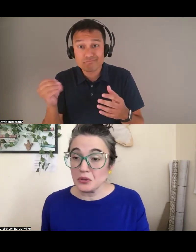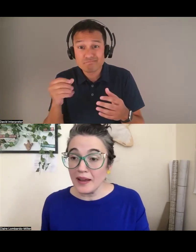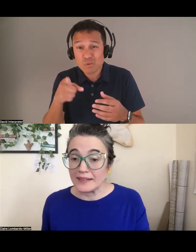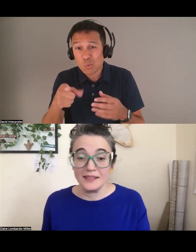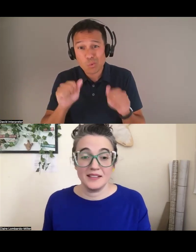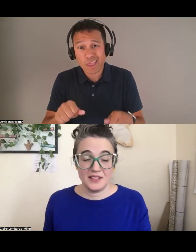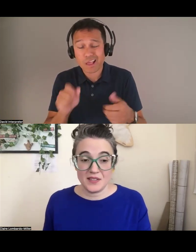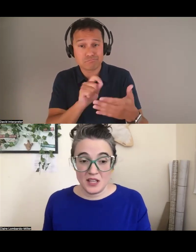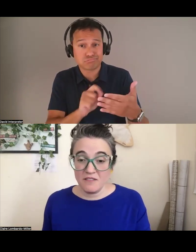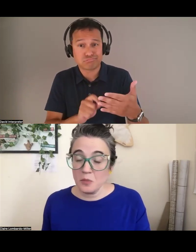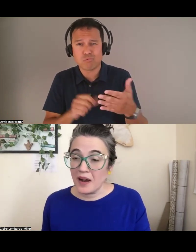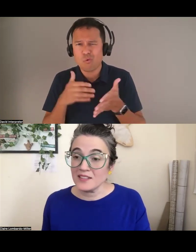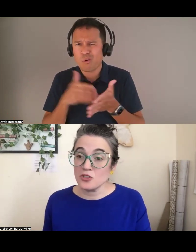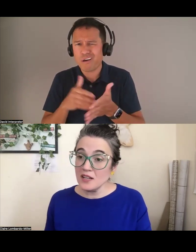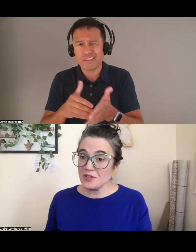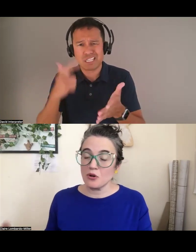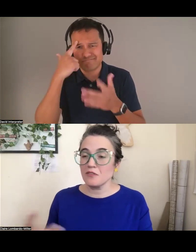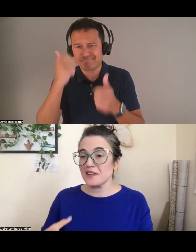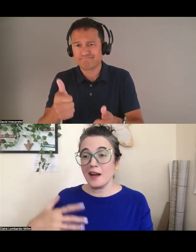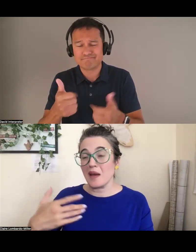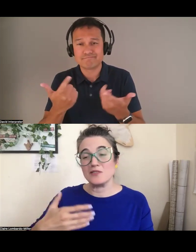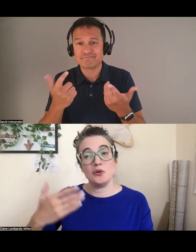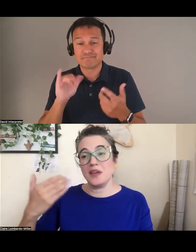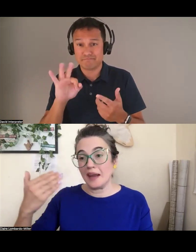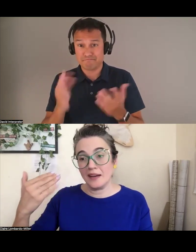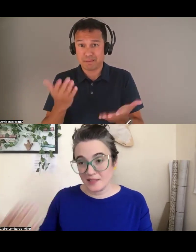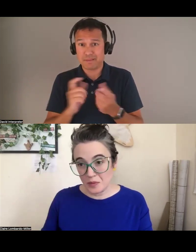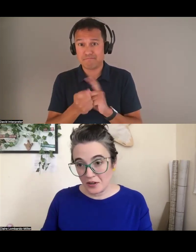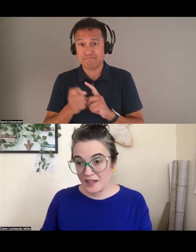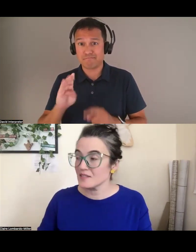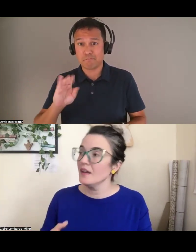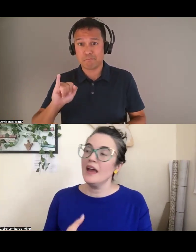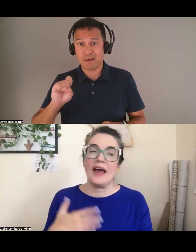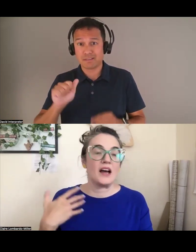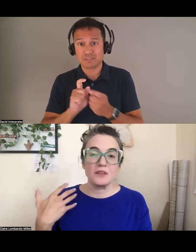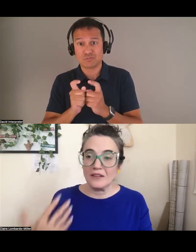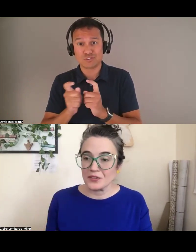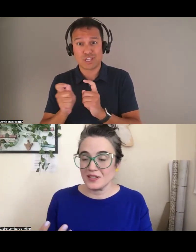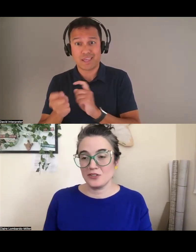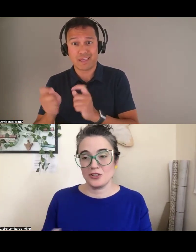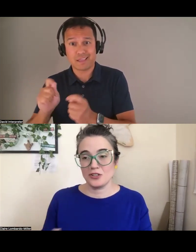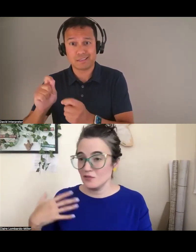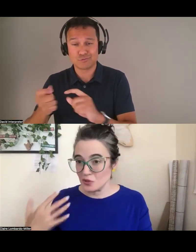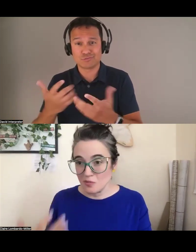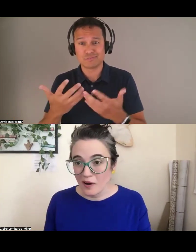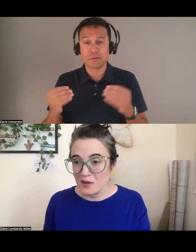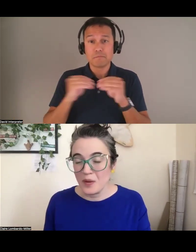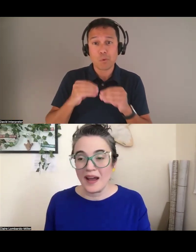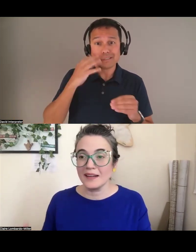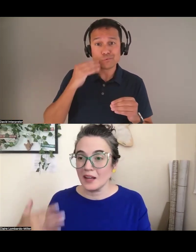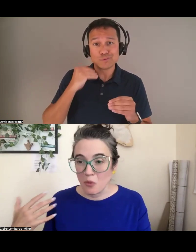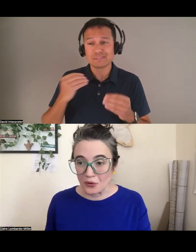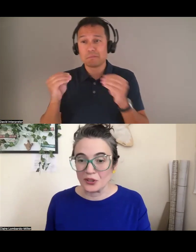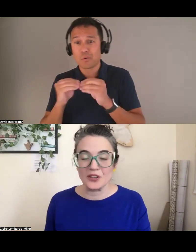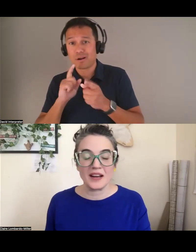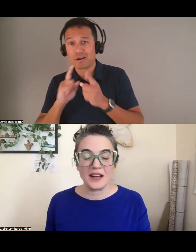as you like to see if your bias changes over time as you gain experience, have conversations, do more